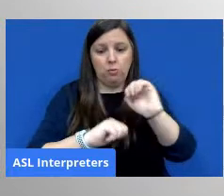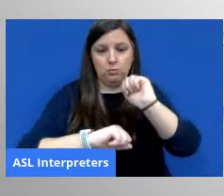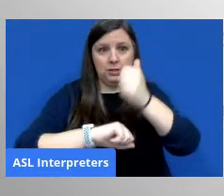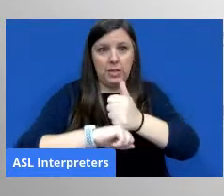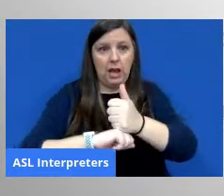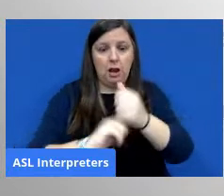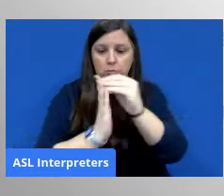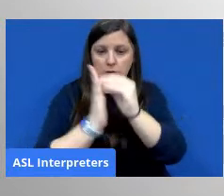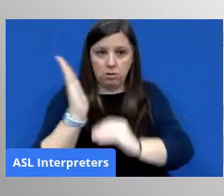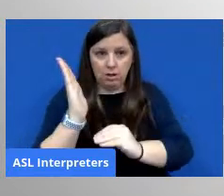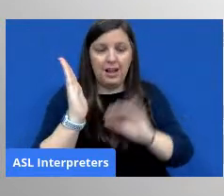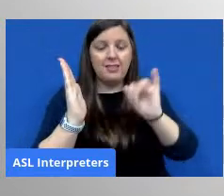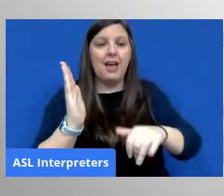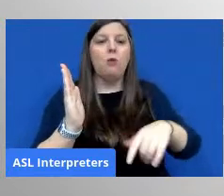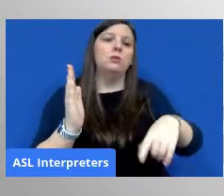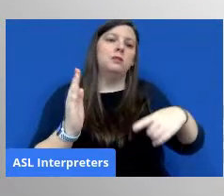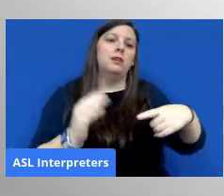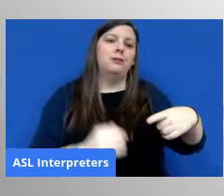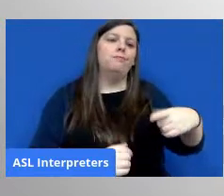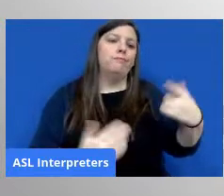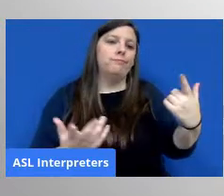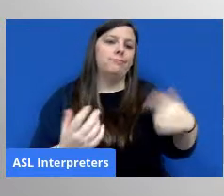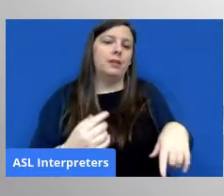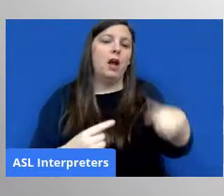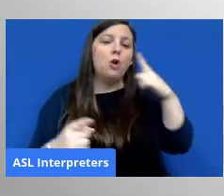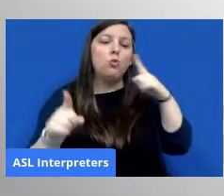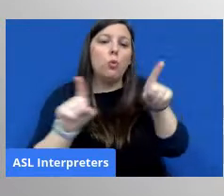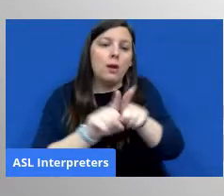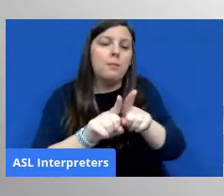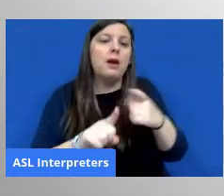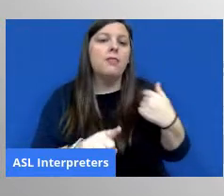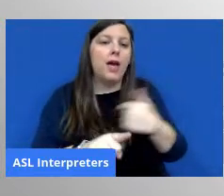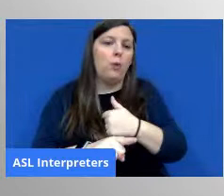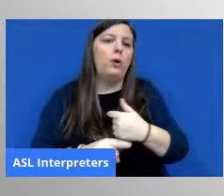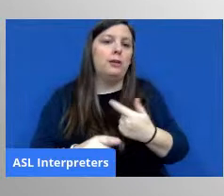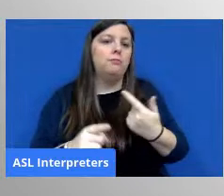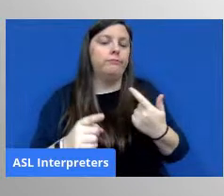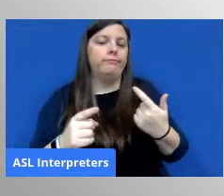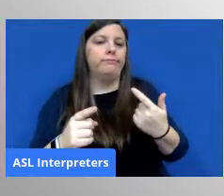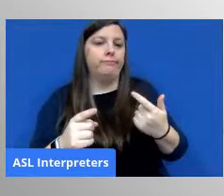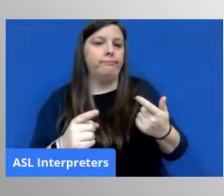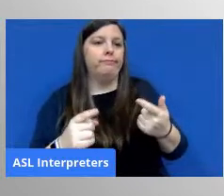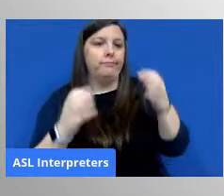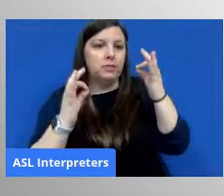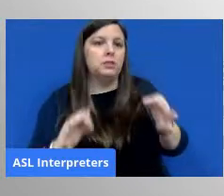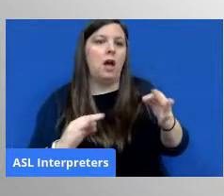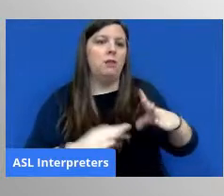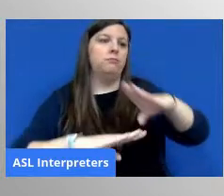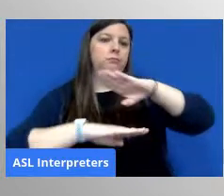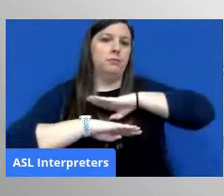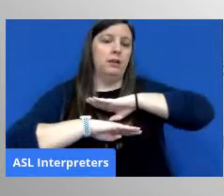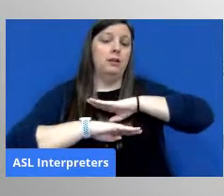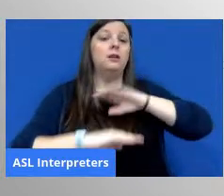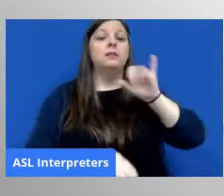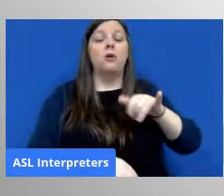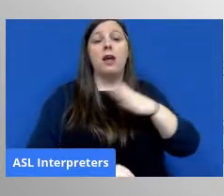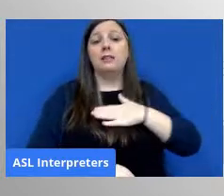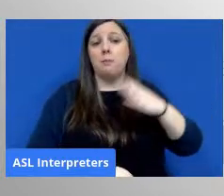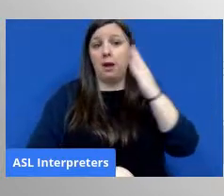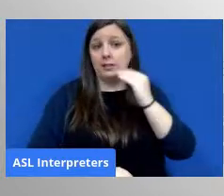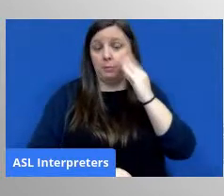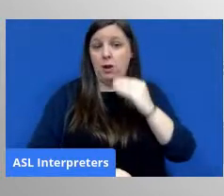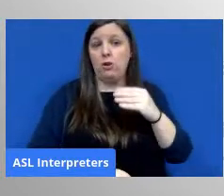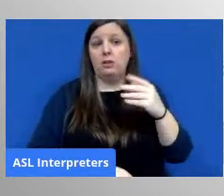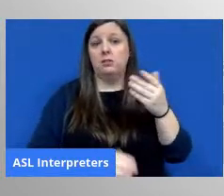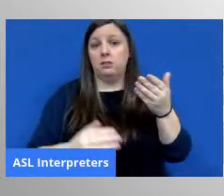the compromise that we came to. So that's just my experience on the board talking. Okay. Thank you, Ms.